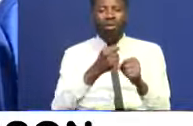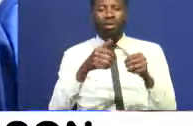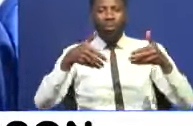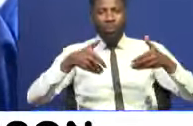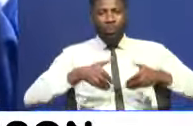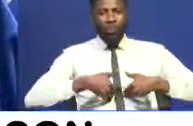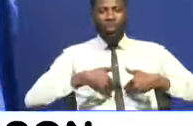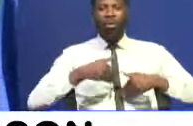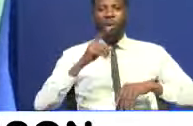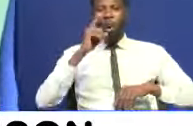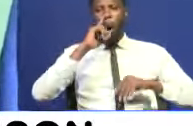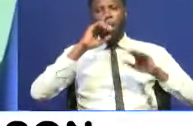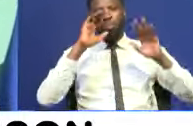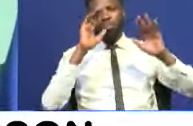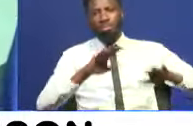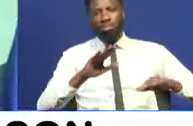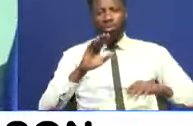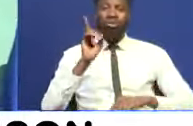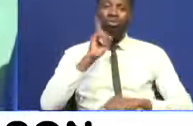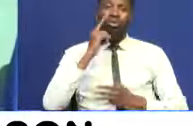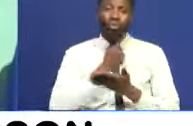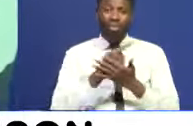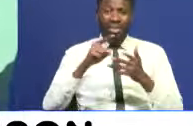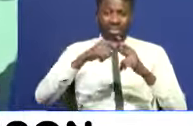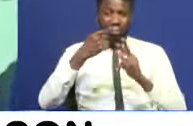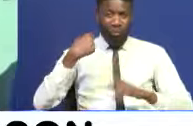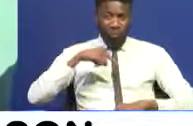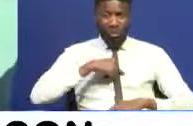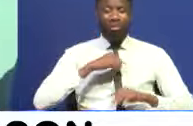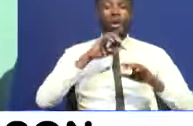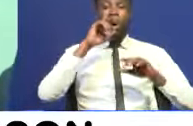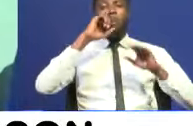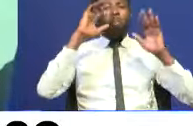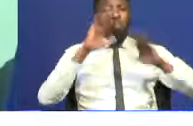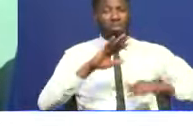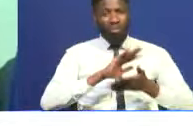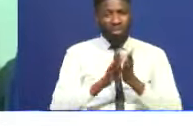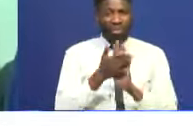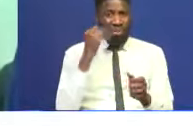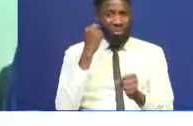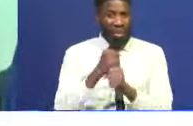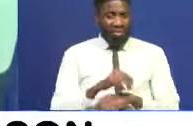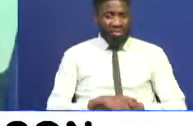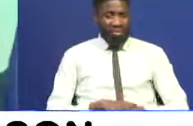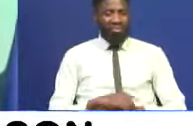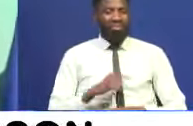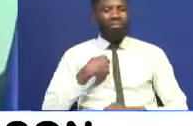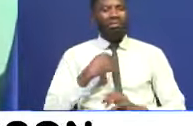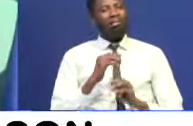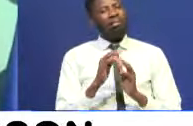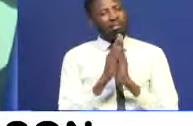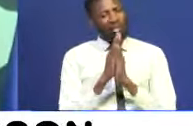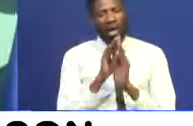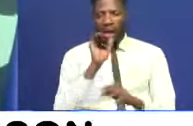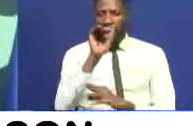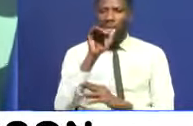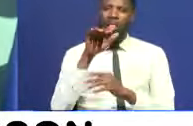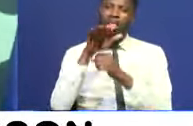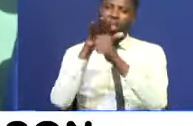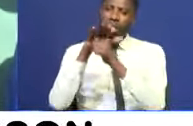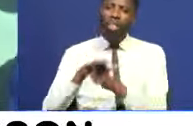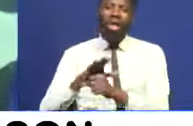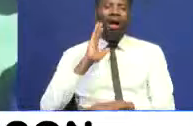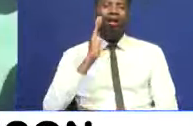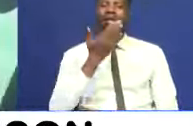wanaenda kukaa mtaani na kesho ni wiki inaanza. Kweli tutakaa bila kazi? Kwa hivyo yangu ni kuomba mambo ya discrimination, mambo